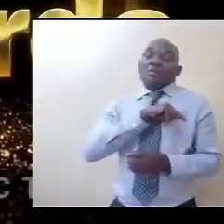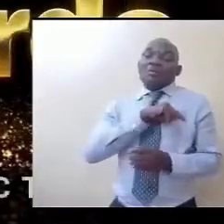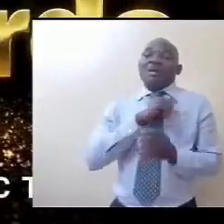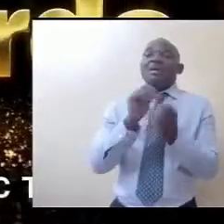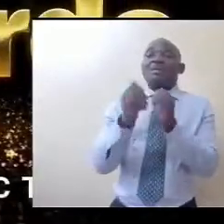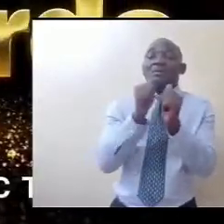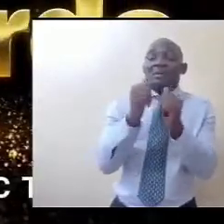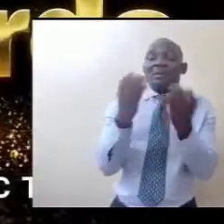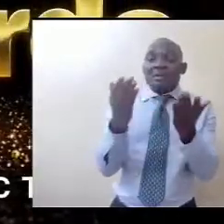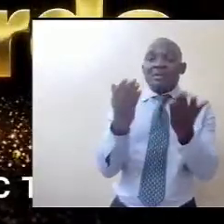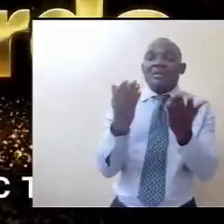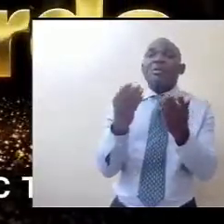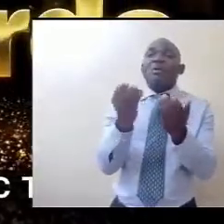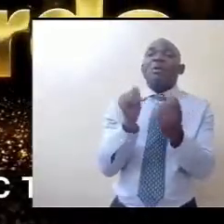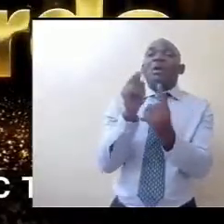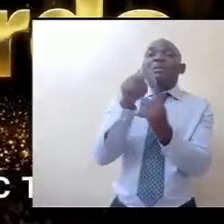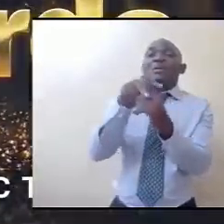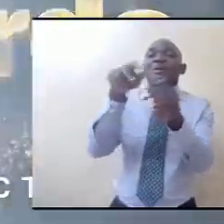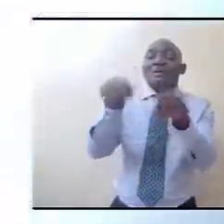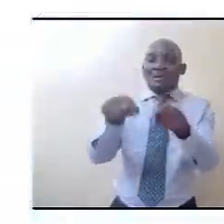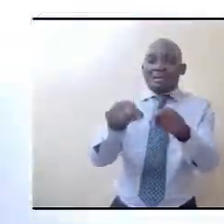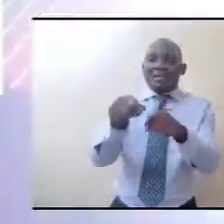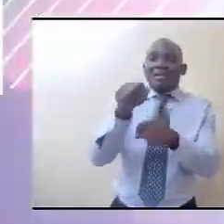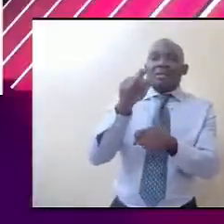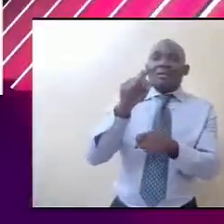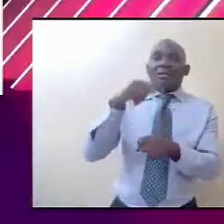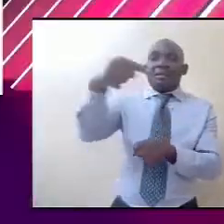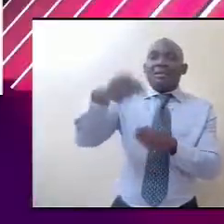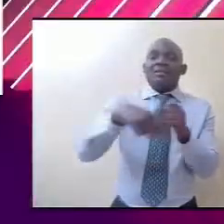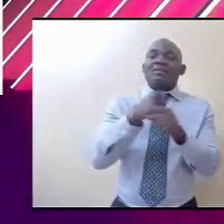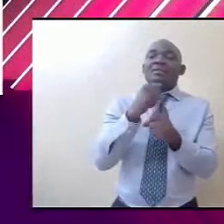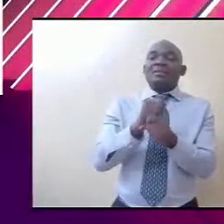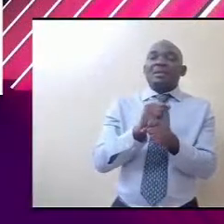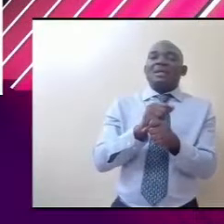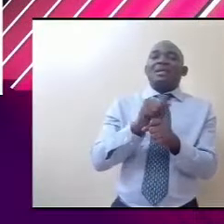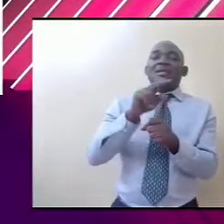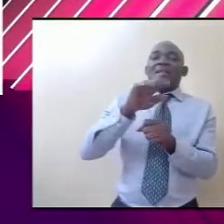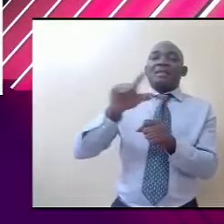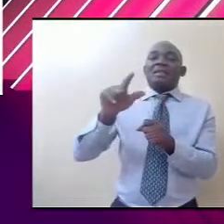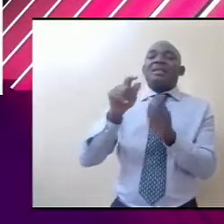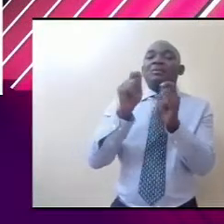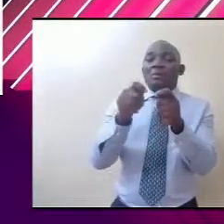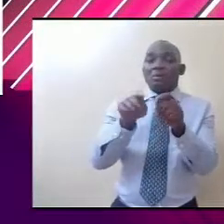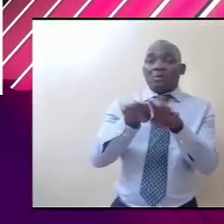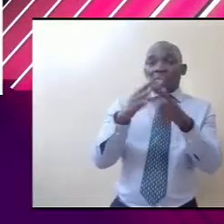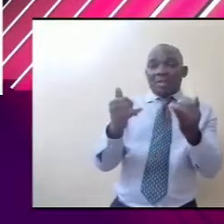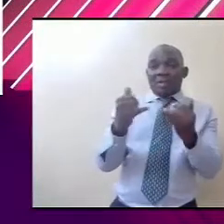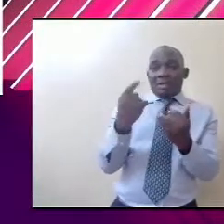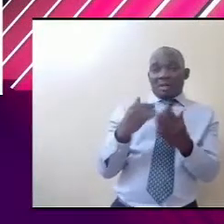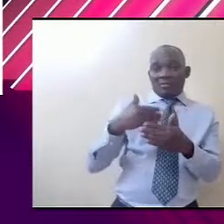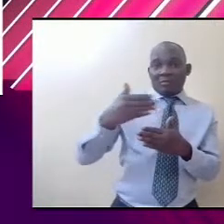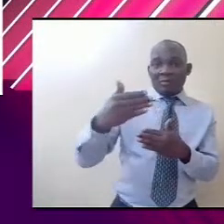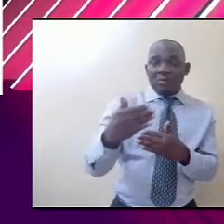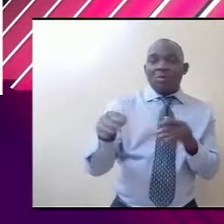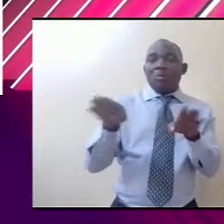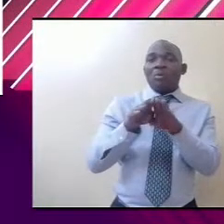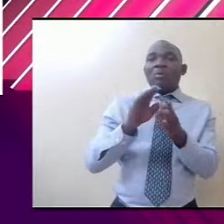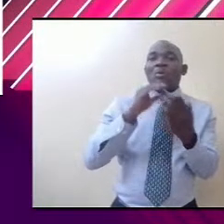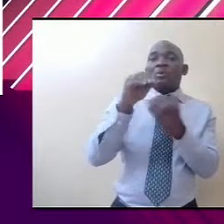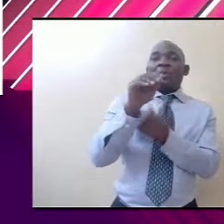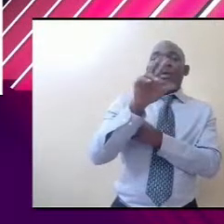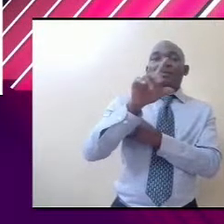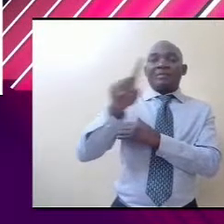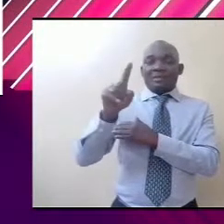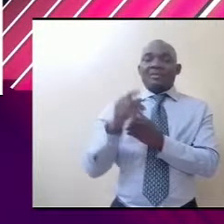And now, distinguished ladies and gentlemen, the call for application for the 2024 edition of the Chill Awards is open from